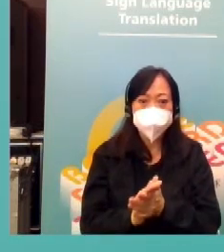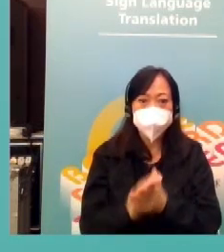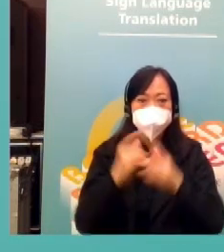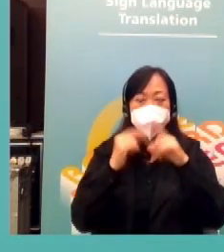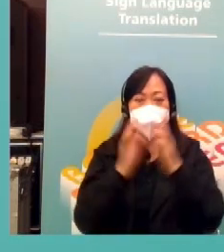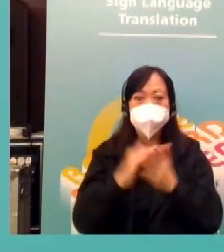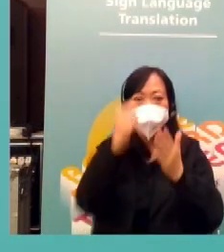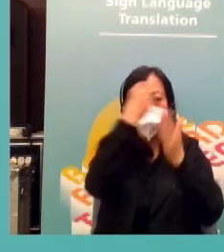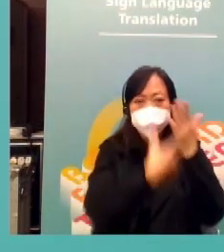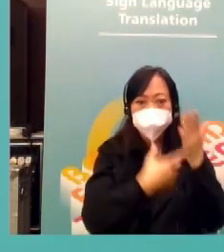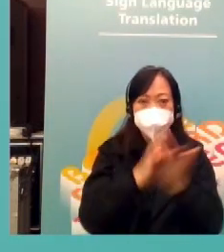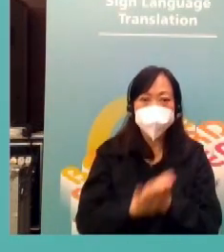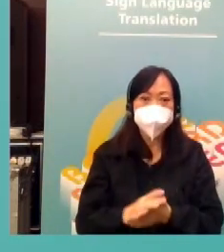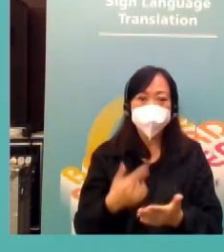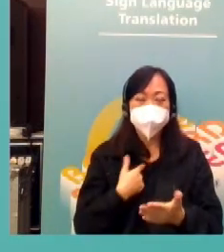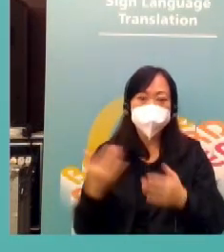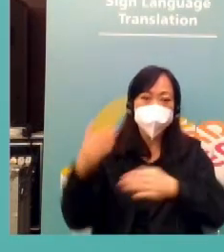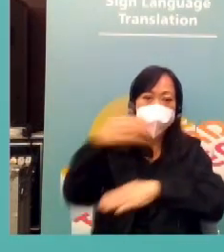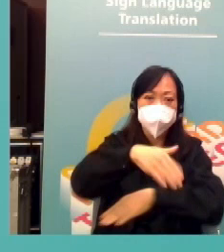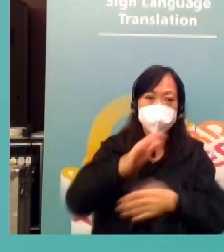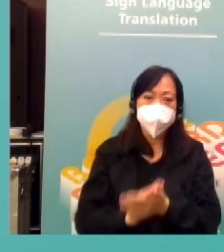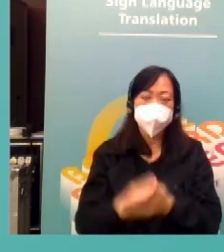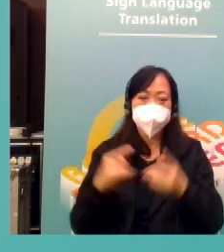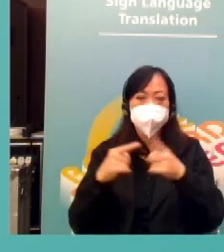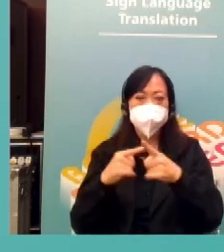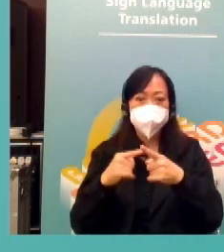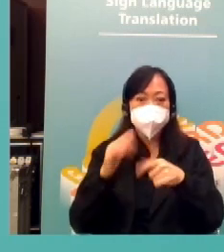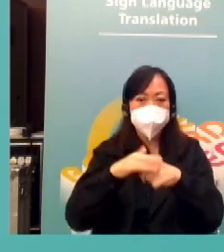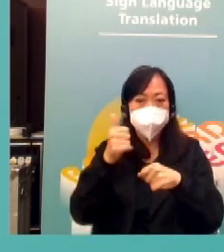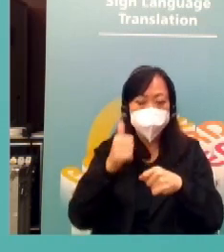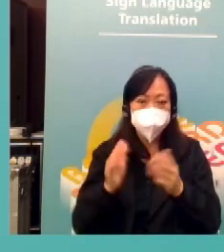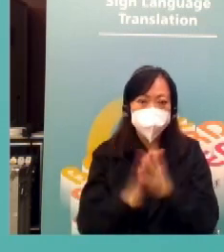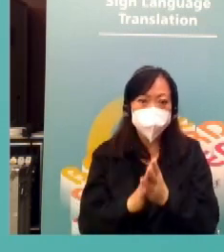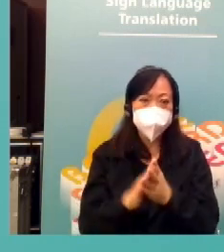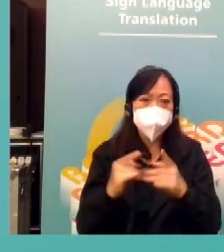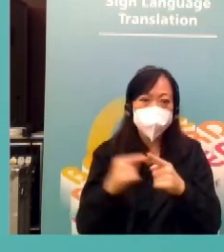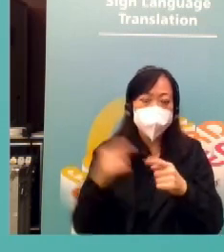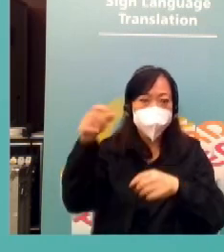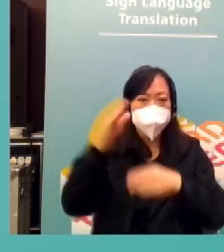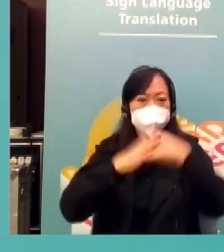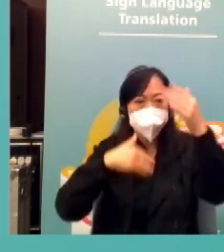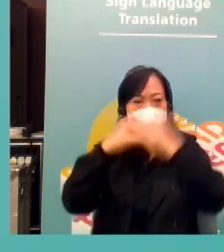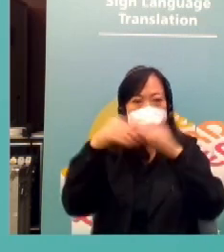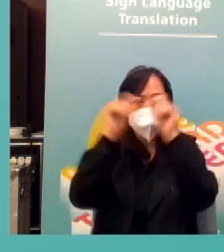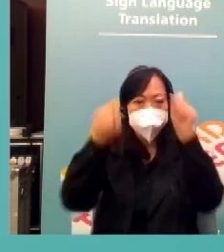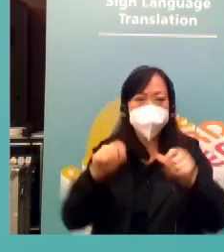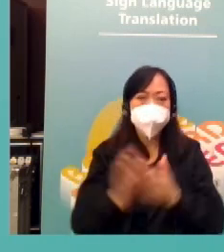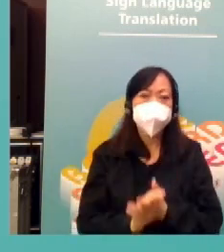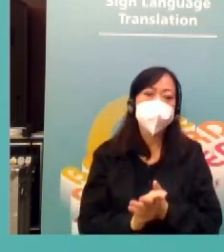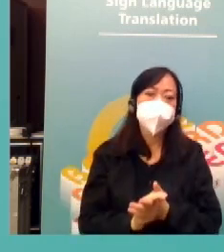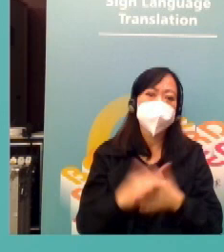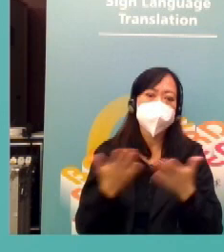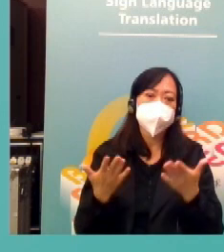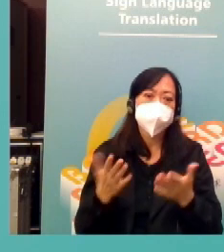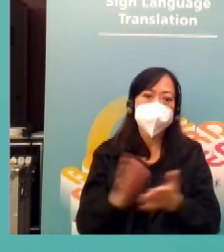team here. And so, Jonathan, I would like to go back to the technology piece. What do you think about the technological innovation,